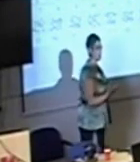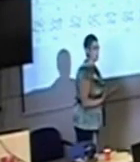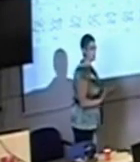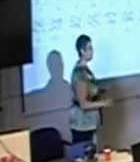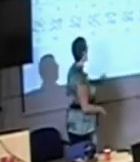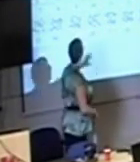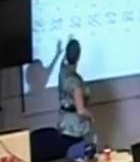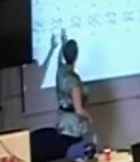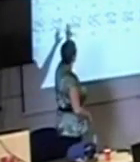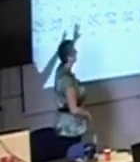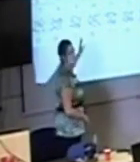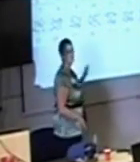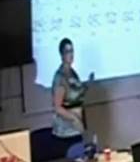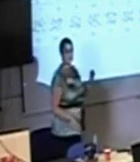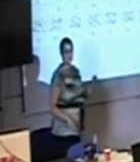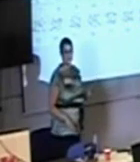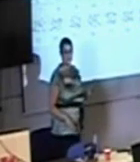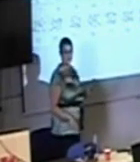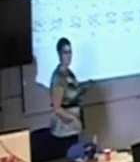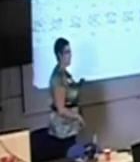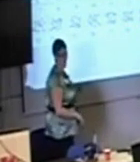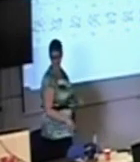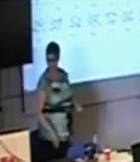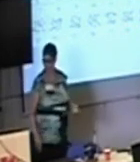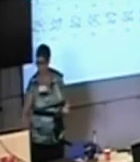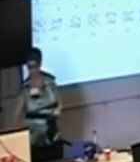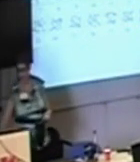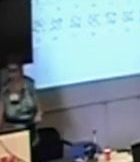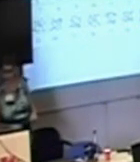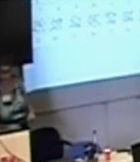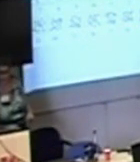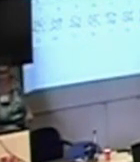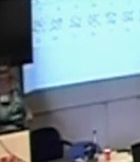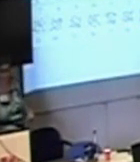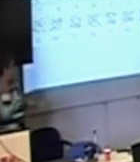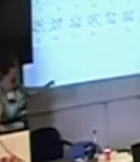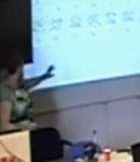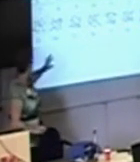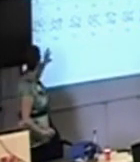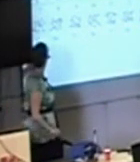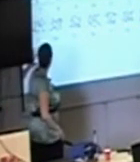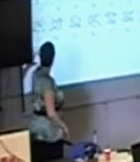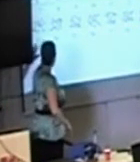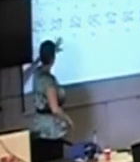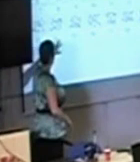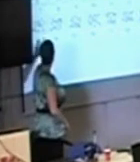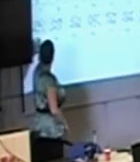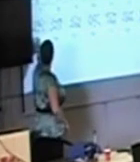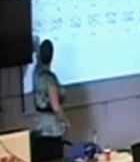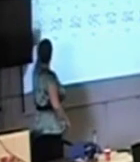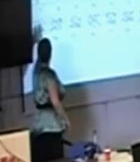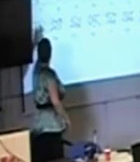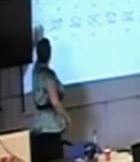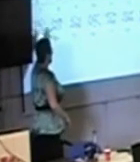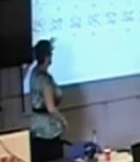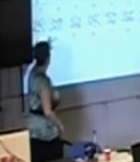The interesting part is what happens when you turn those over, okay? So what we did was – Alicia is sitting working